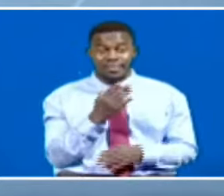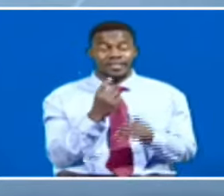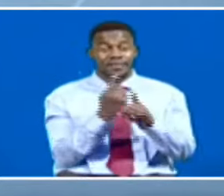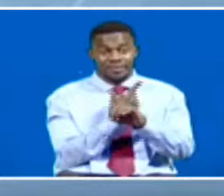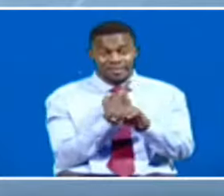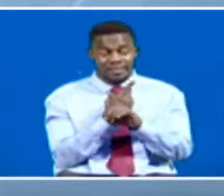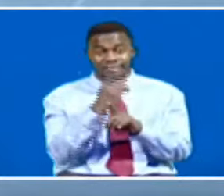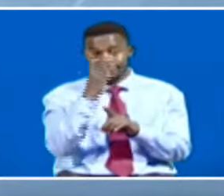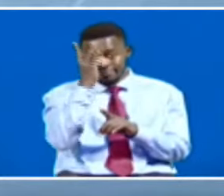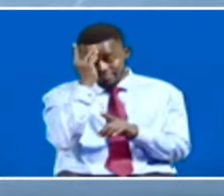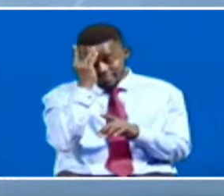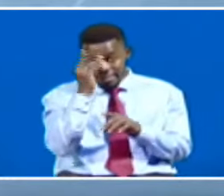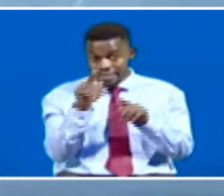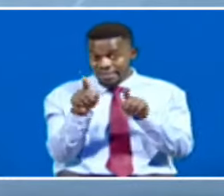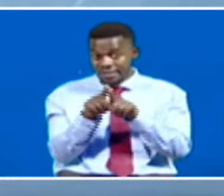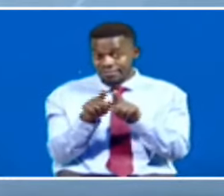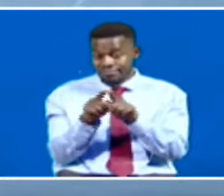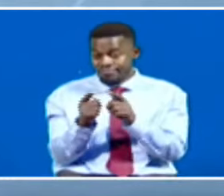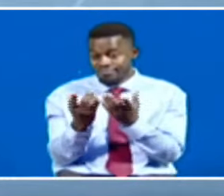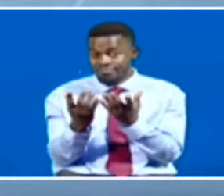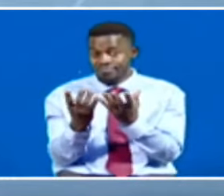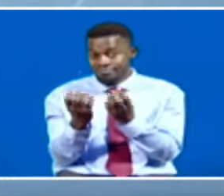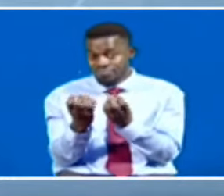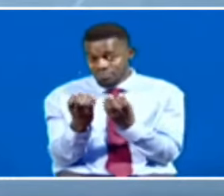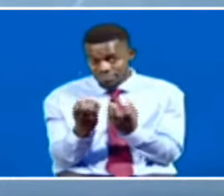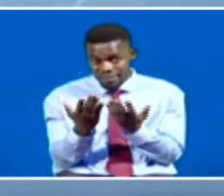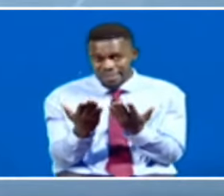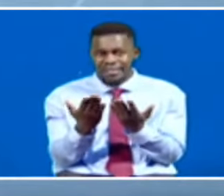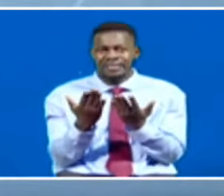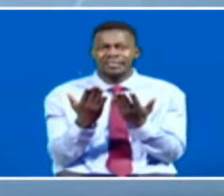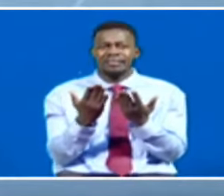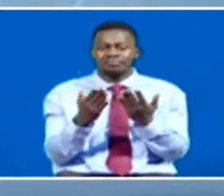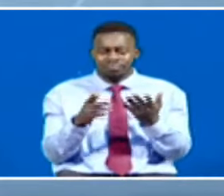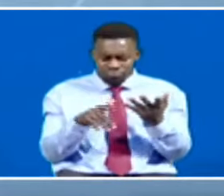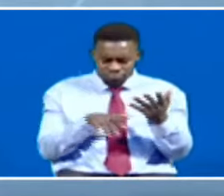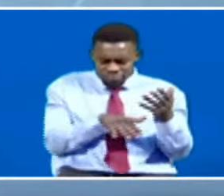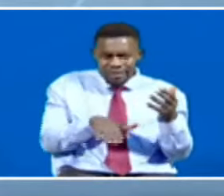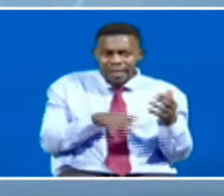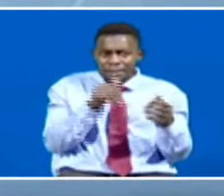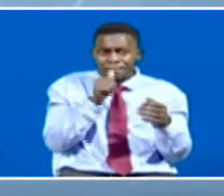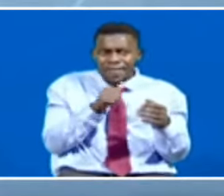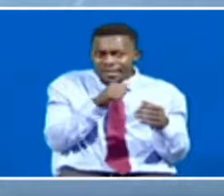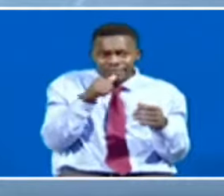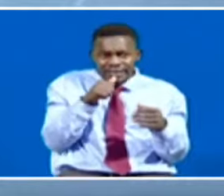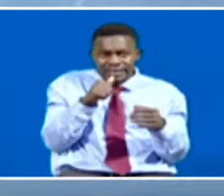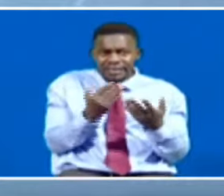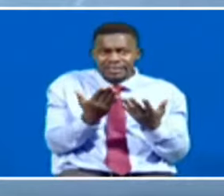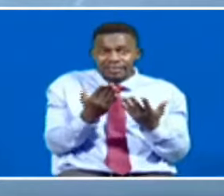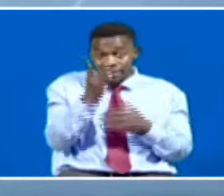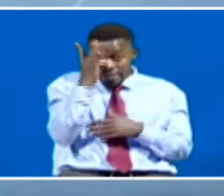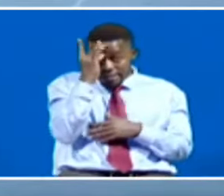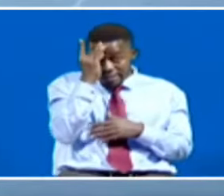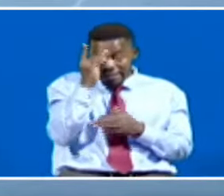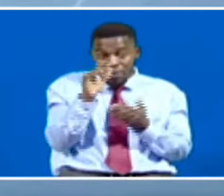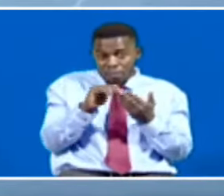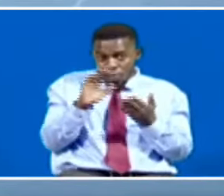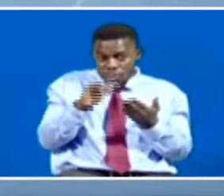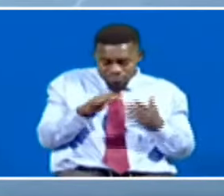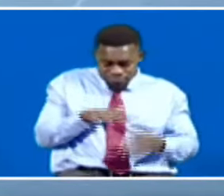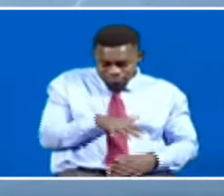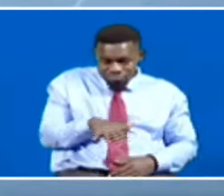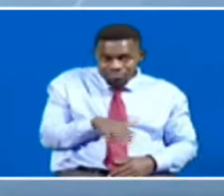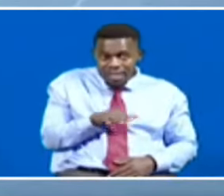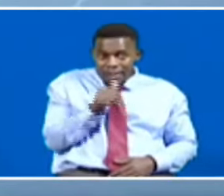Outbreaks of diseases, like chikungunya, dengue fever, bilharzia, lymphatic filariasis, and